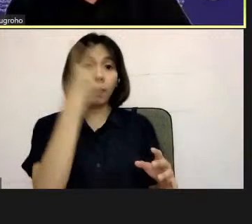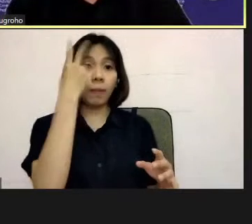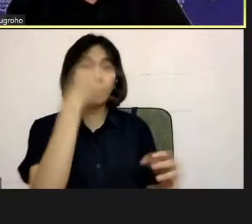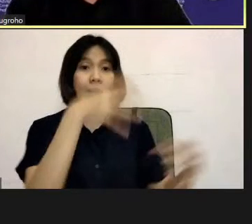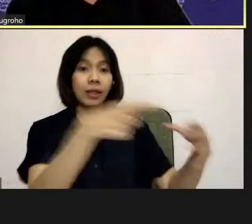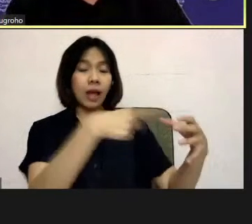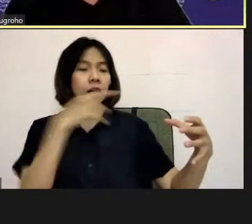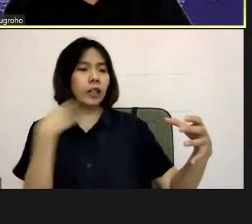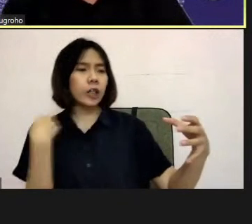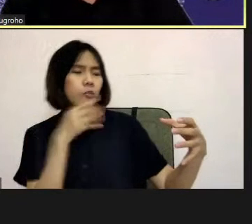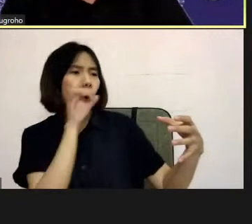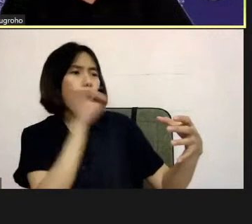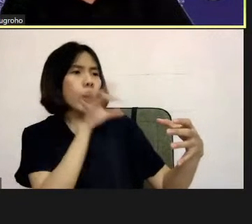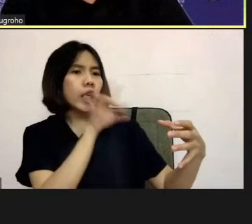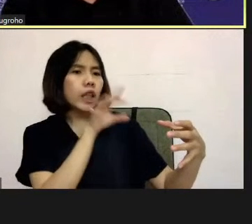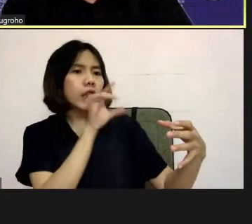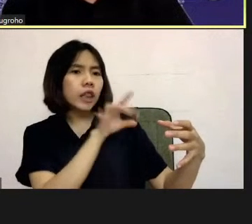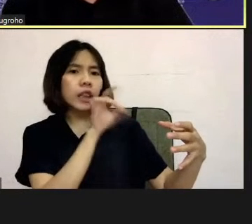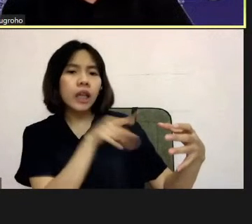the civic space